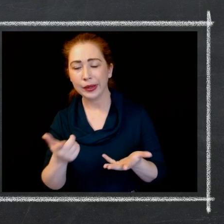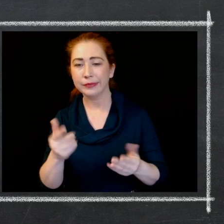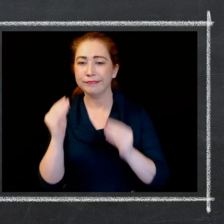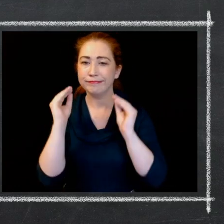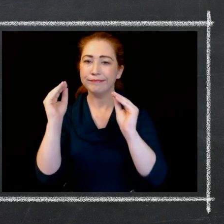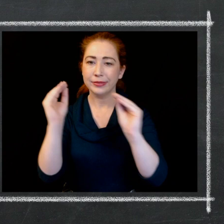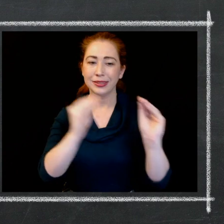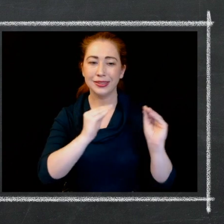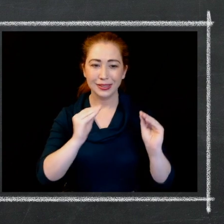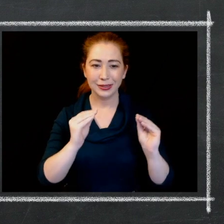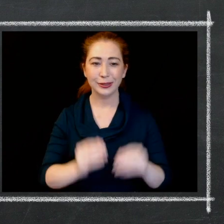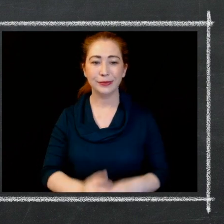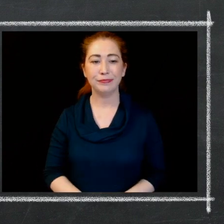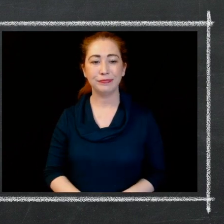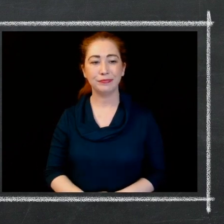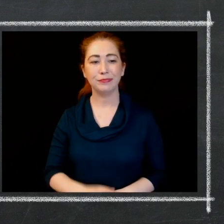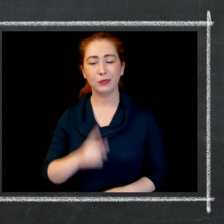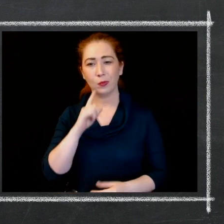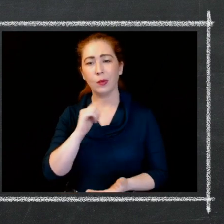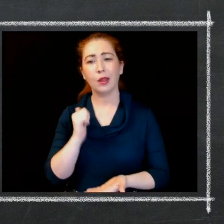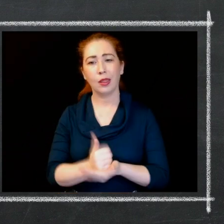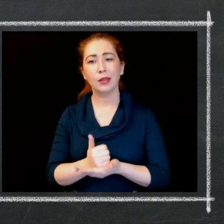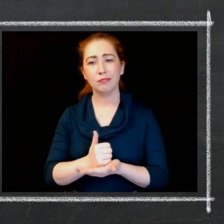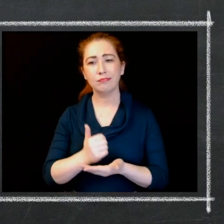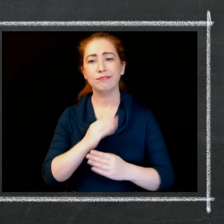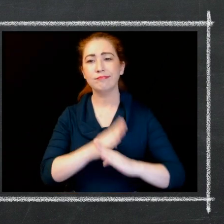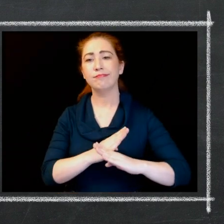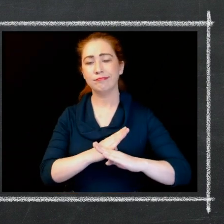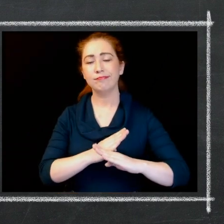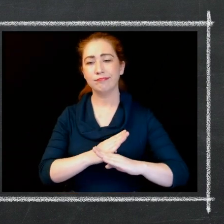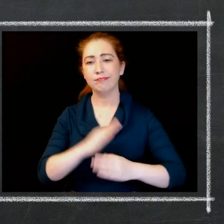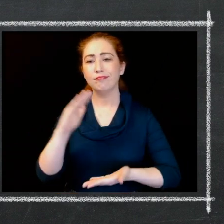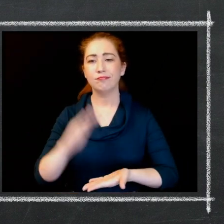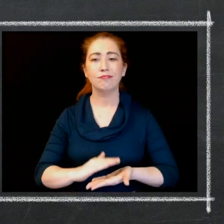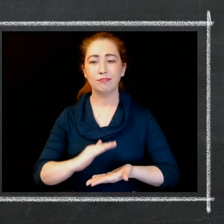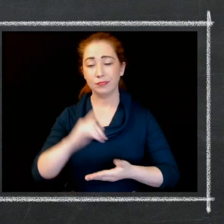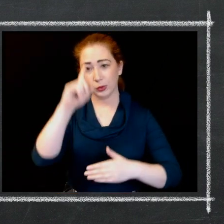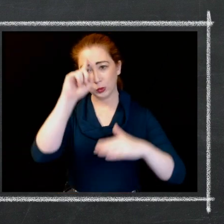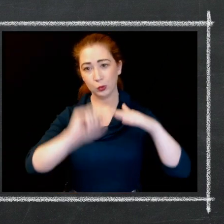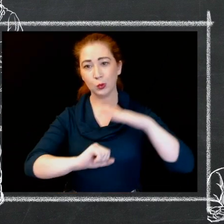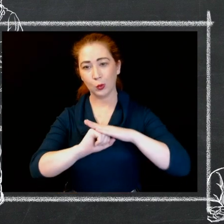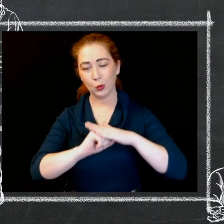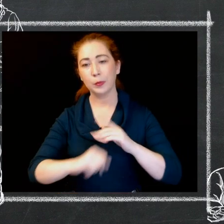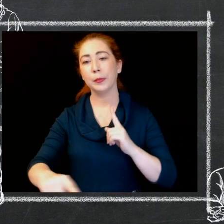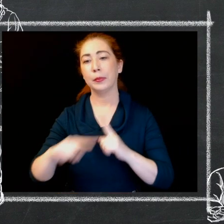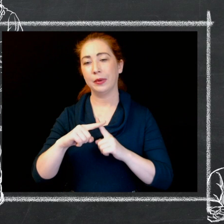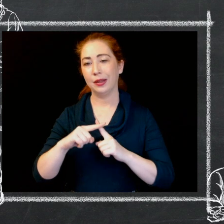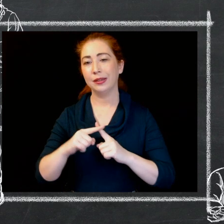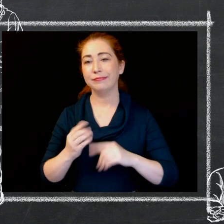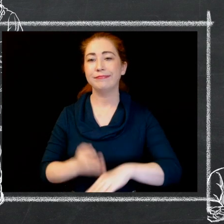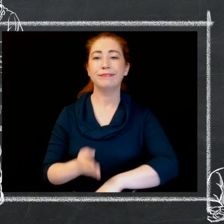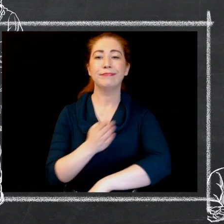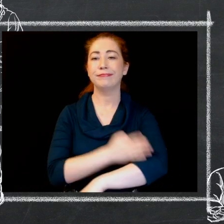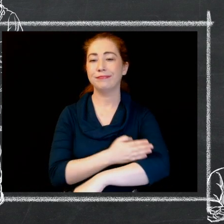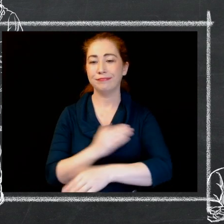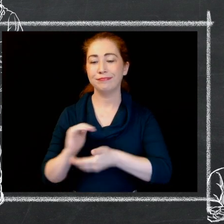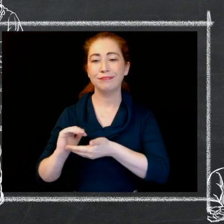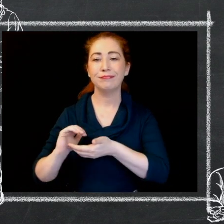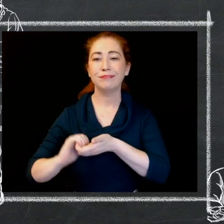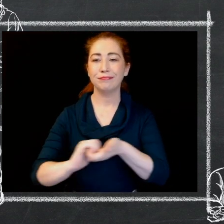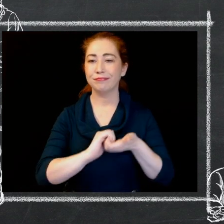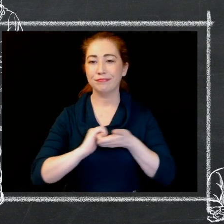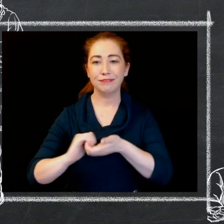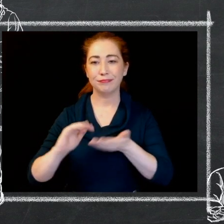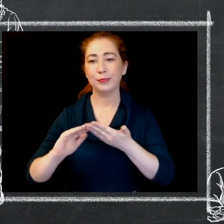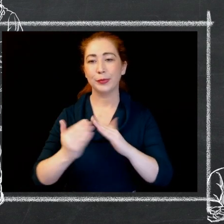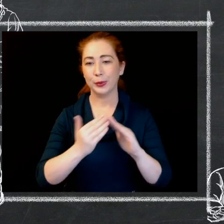also create a more supportive community for stroke survivors and for their care partners. An informed community is a